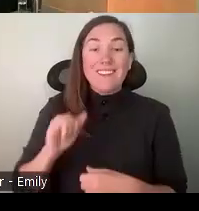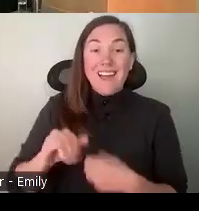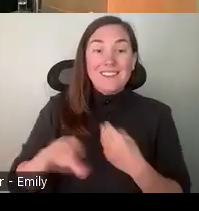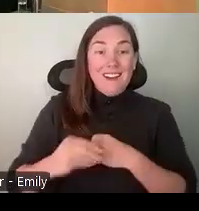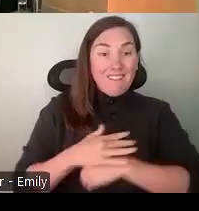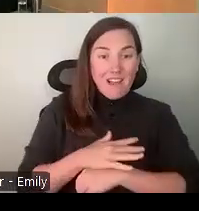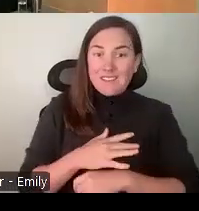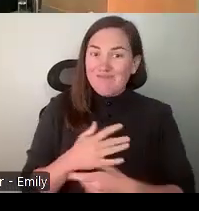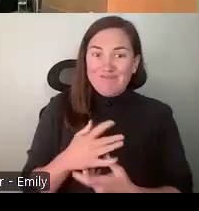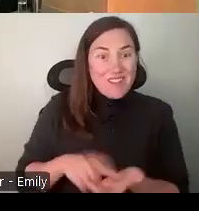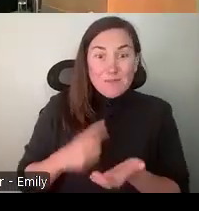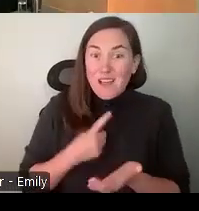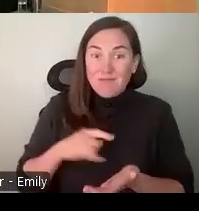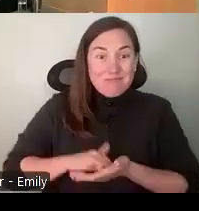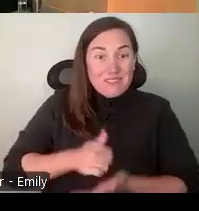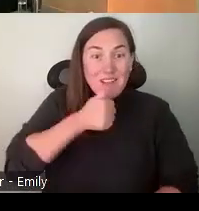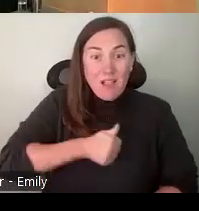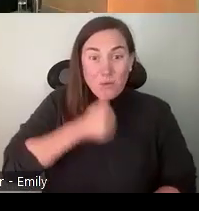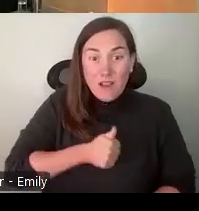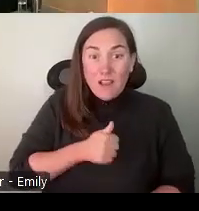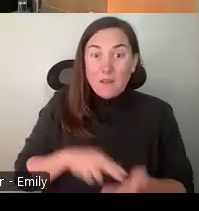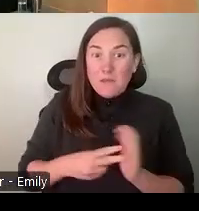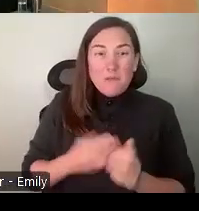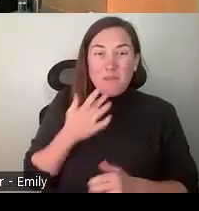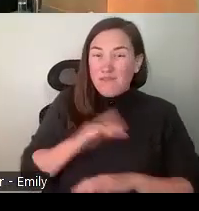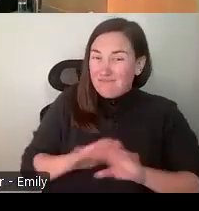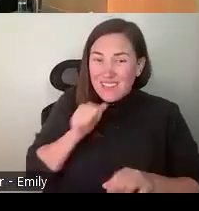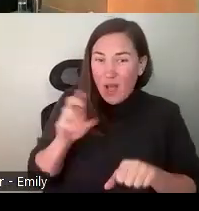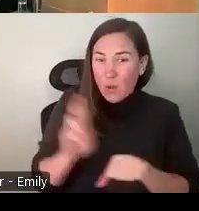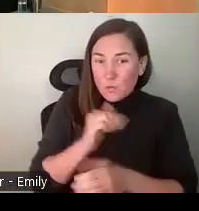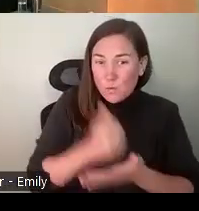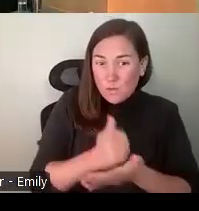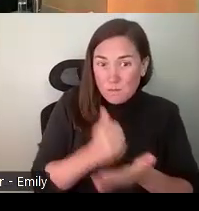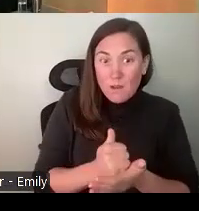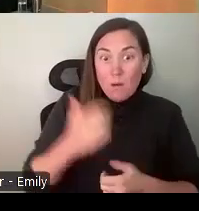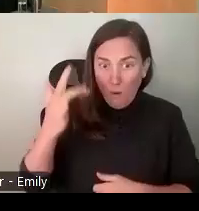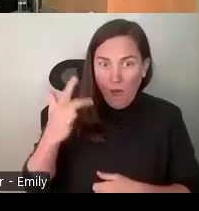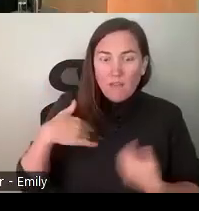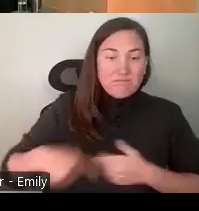are intolerable, such that they discontinue treatment because of them.